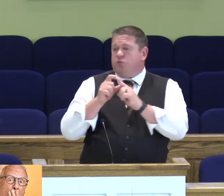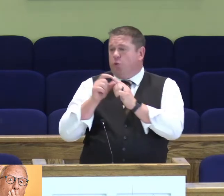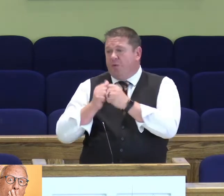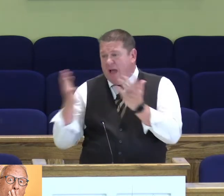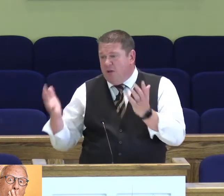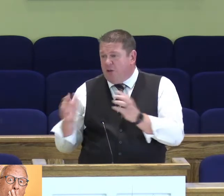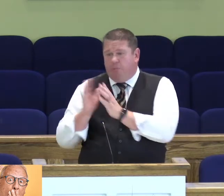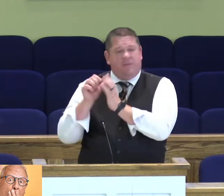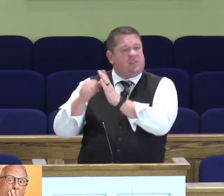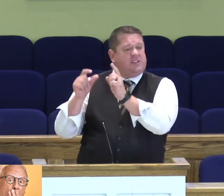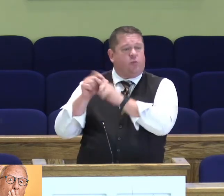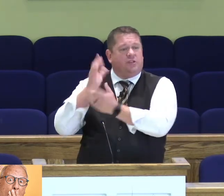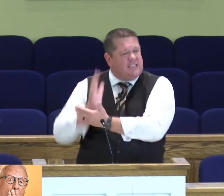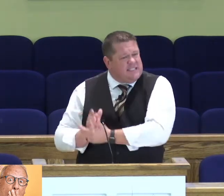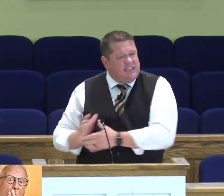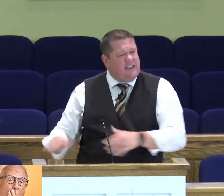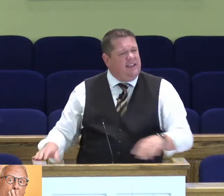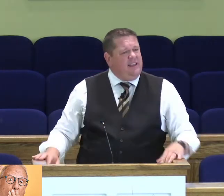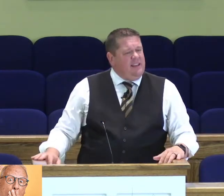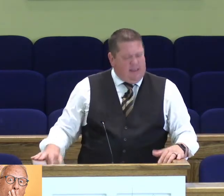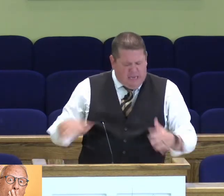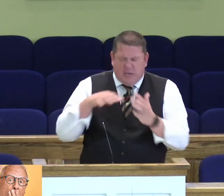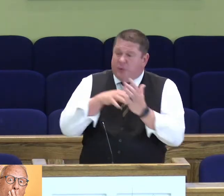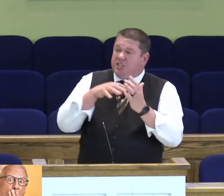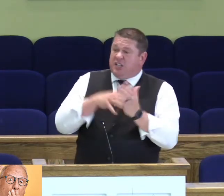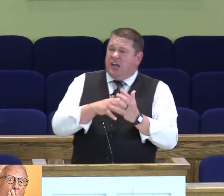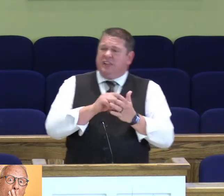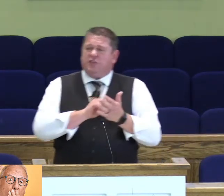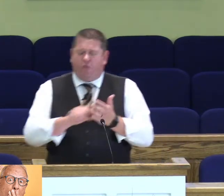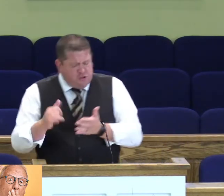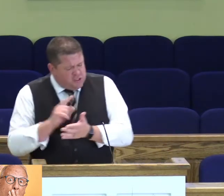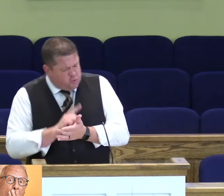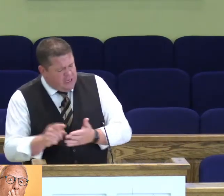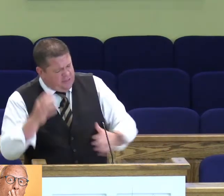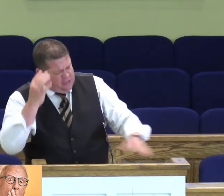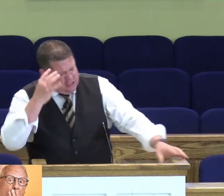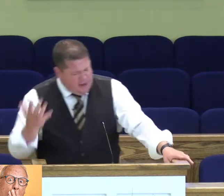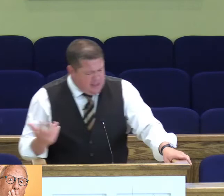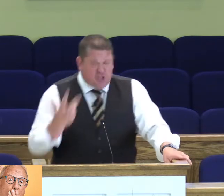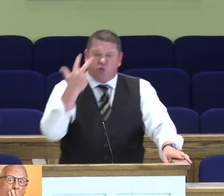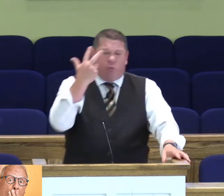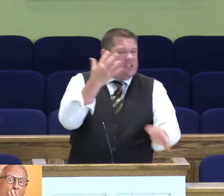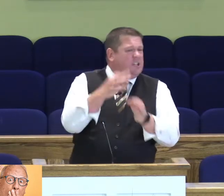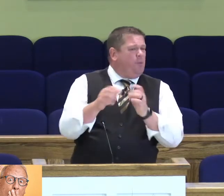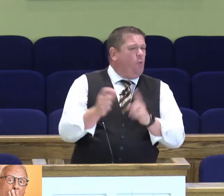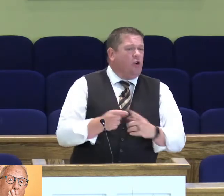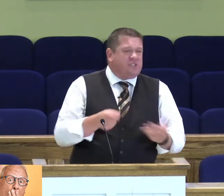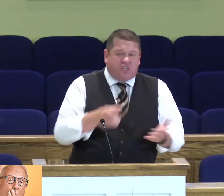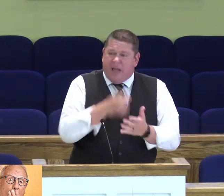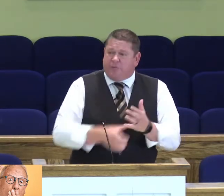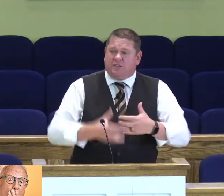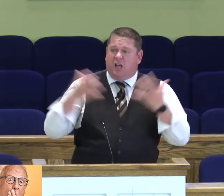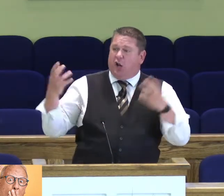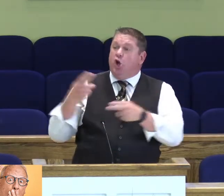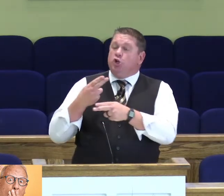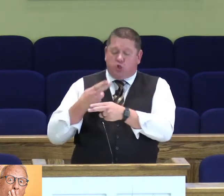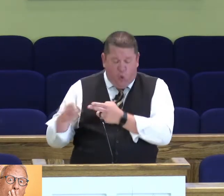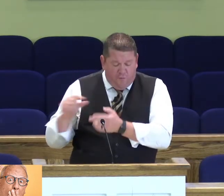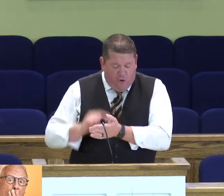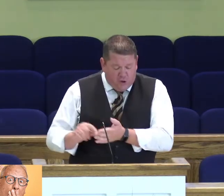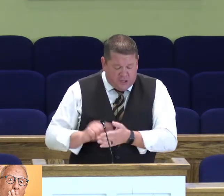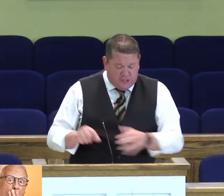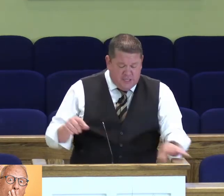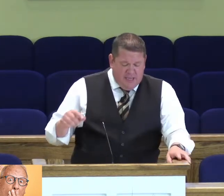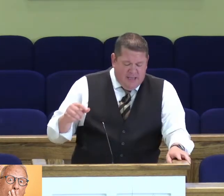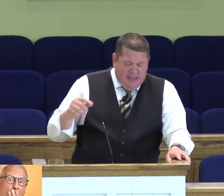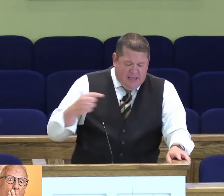can emphasize the word without. And you can emphasize the word ceasing. And as I was studying this verse this week and thinking about it, it's three simple words. This chapter has a lot of